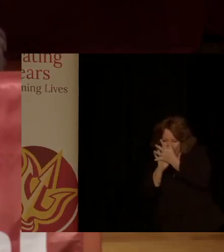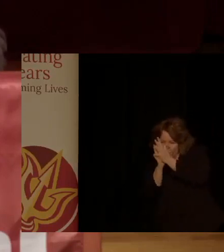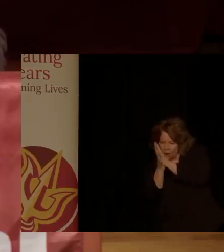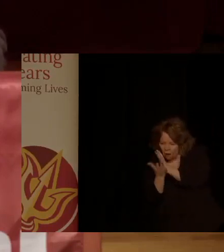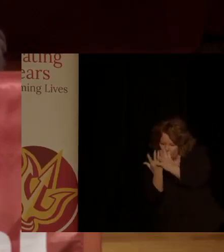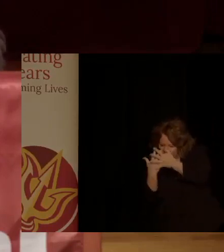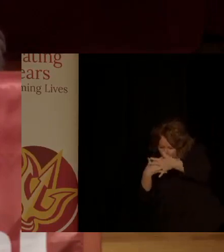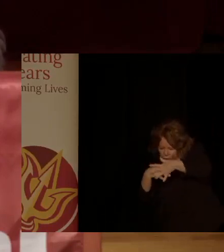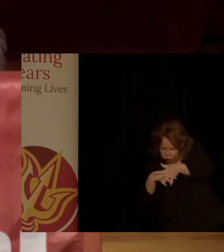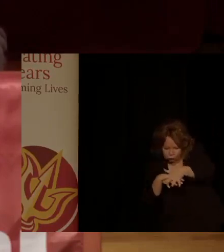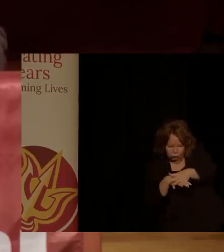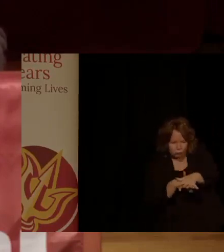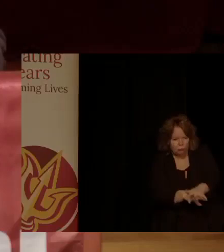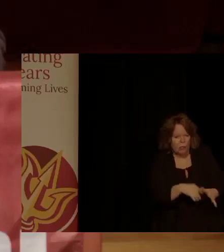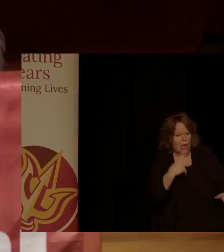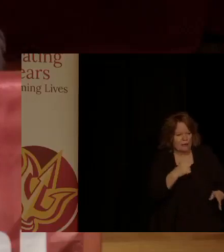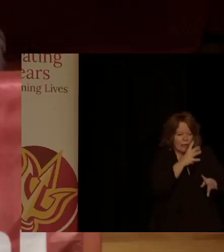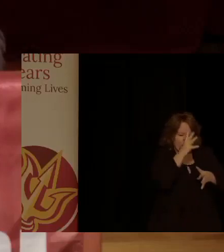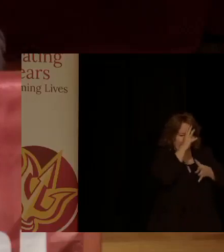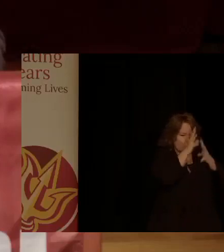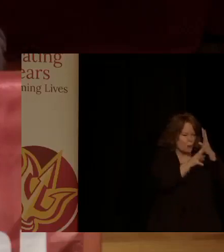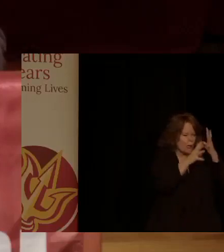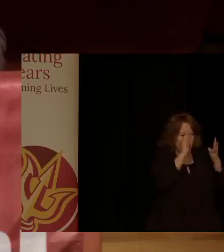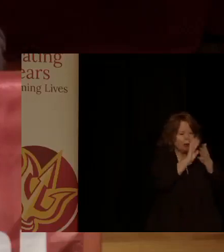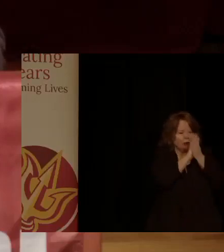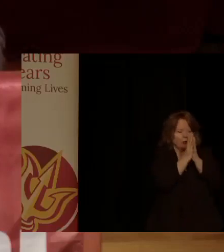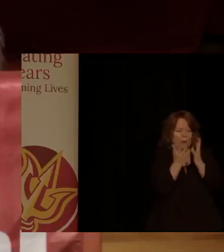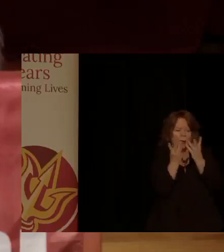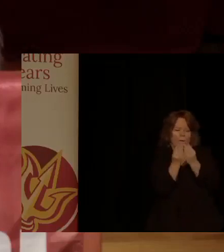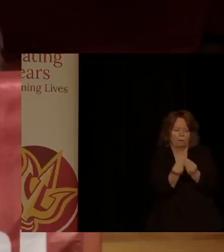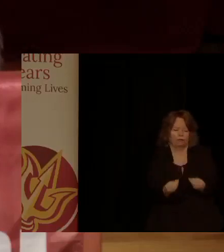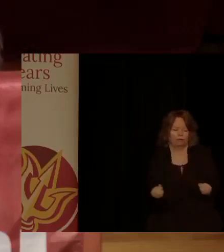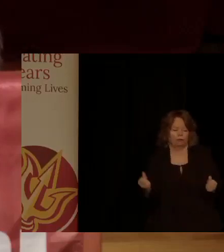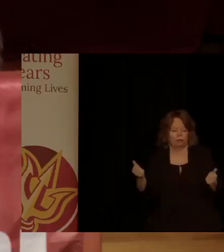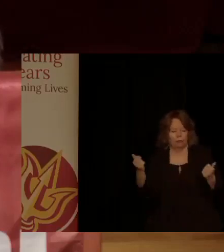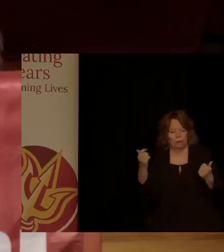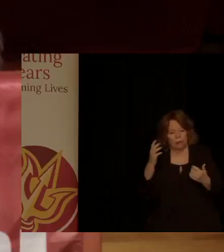by a composer into harmonies and discords by